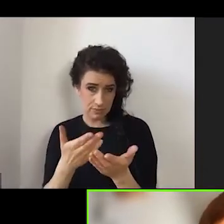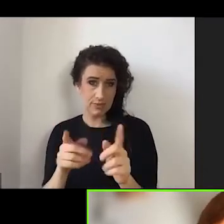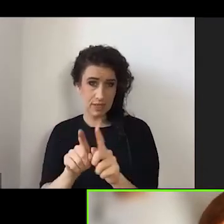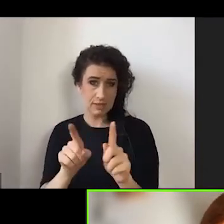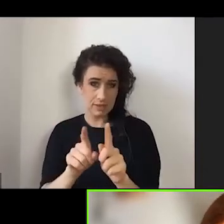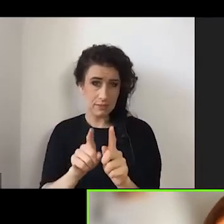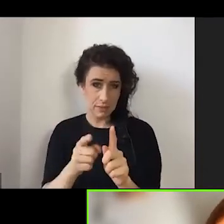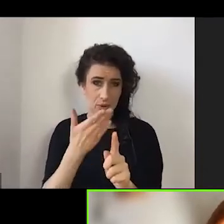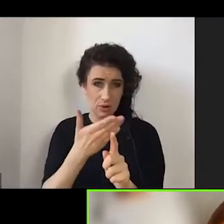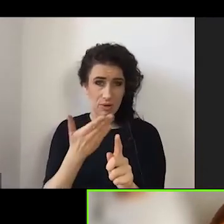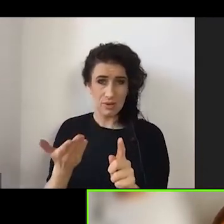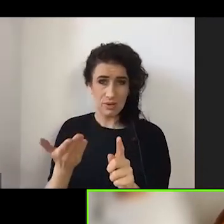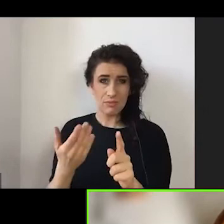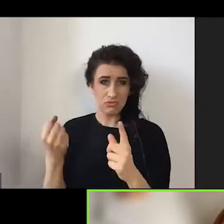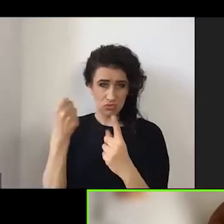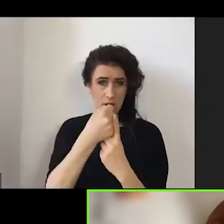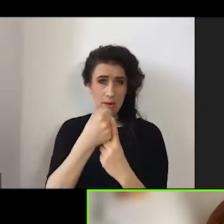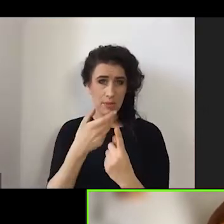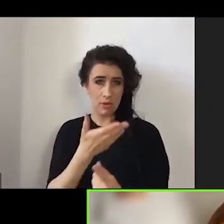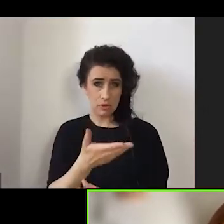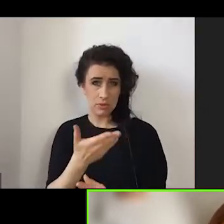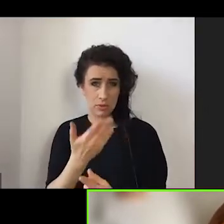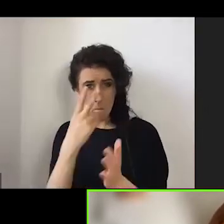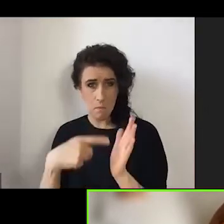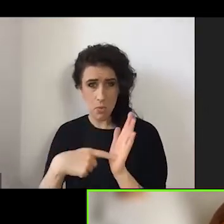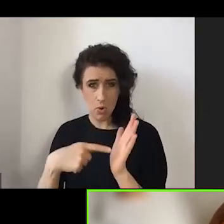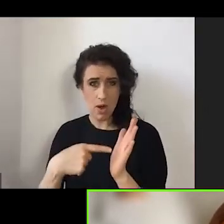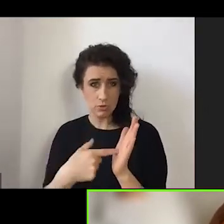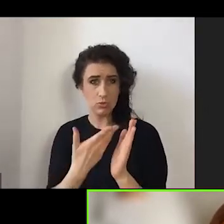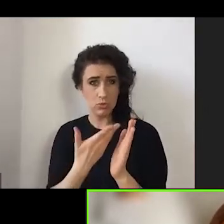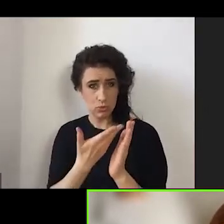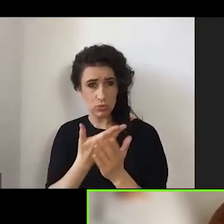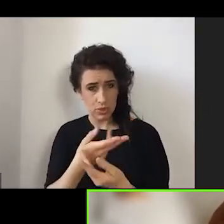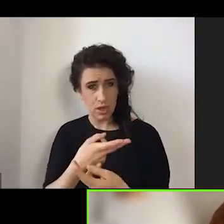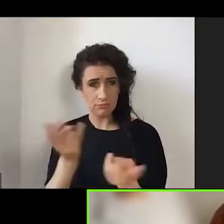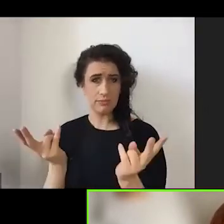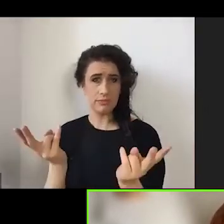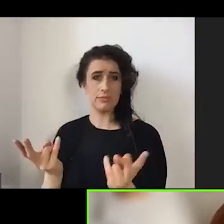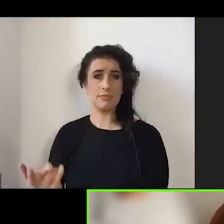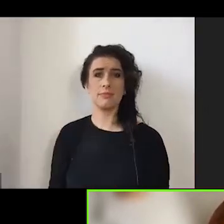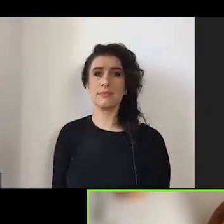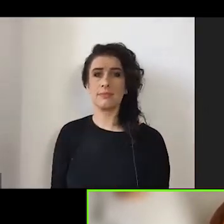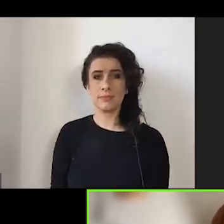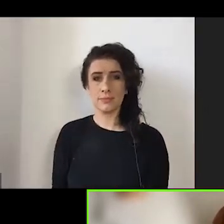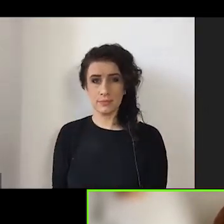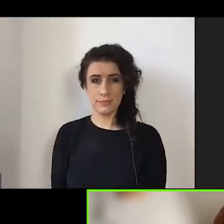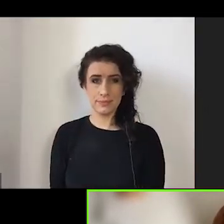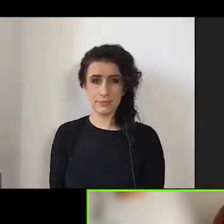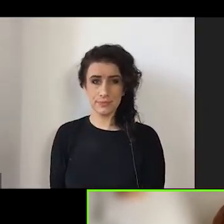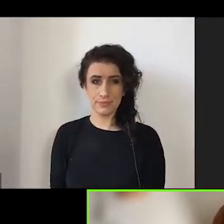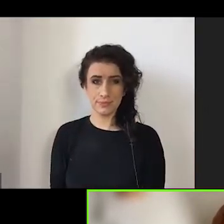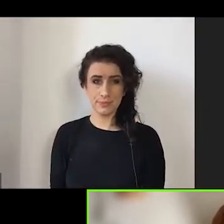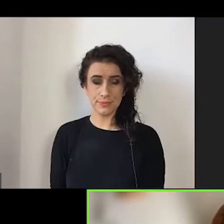it's exactly the same when mom cooks every day for you and you always eat and you never say thank you.